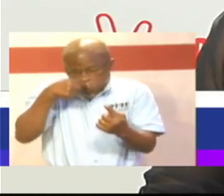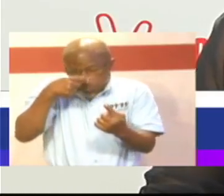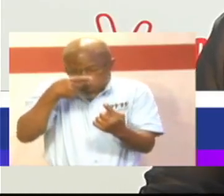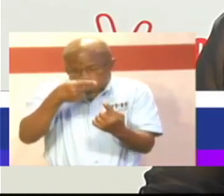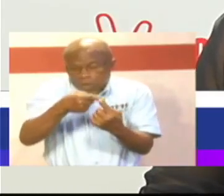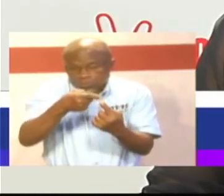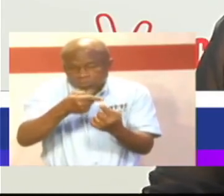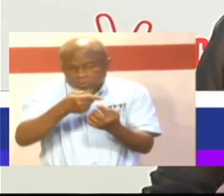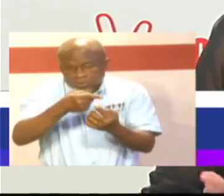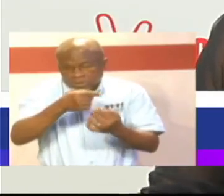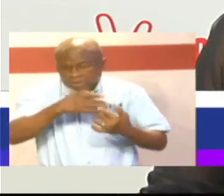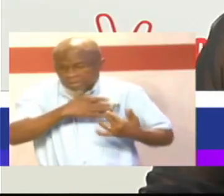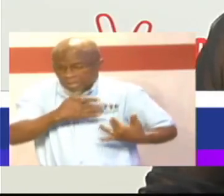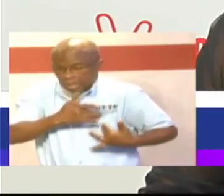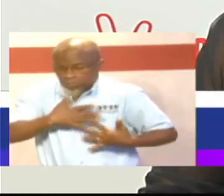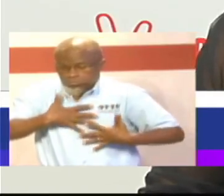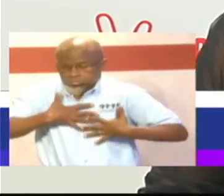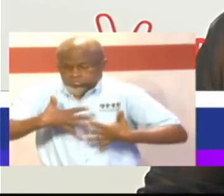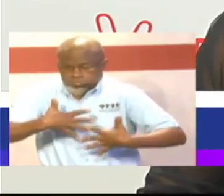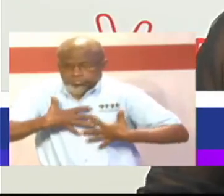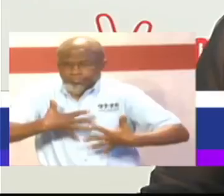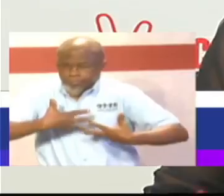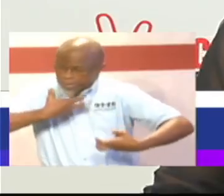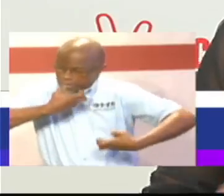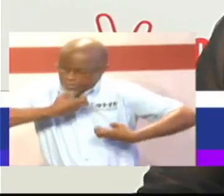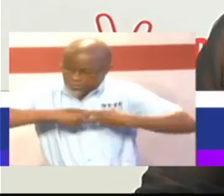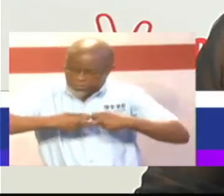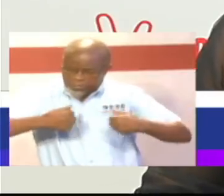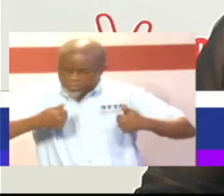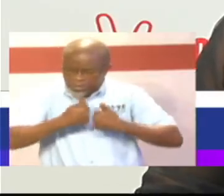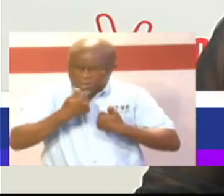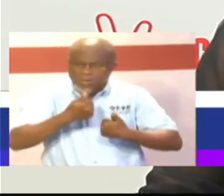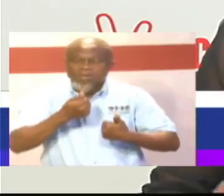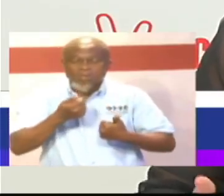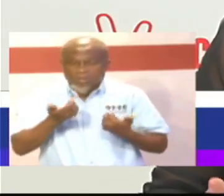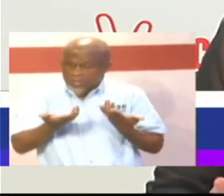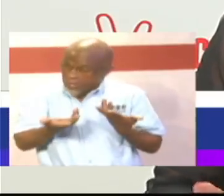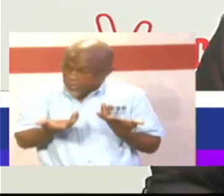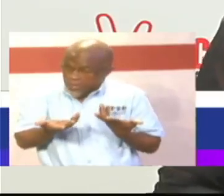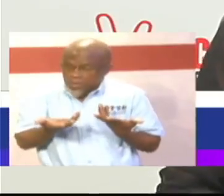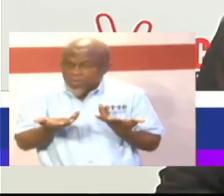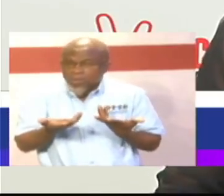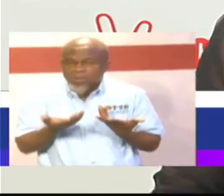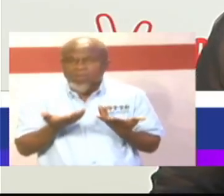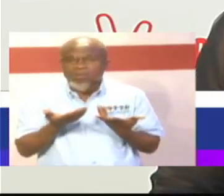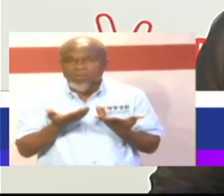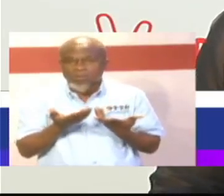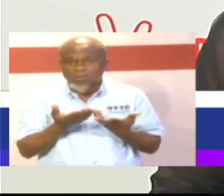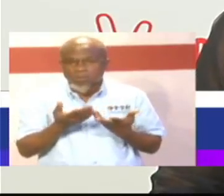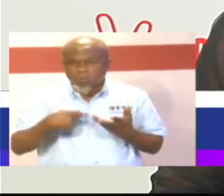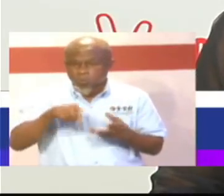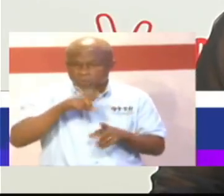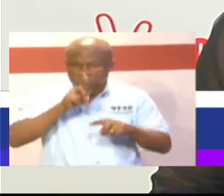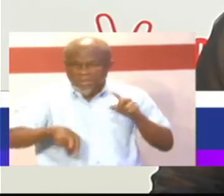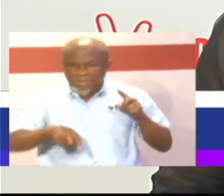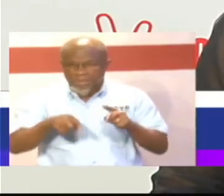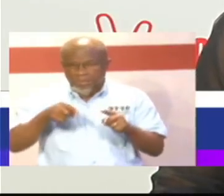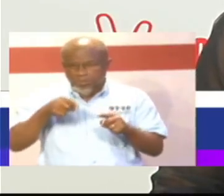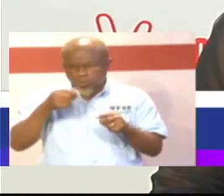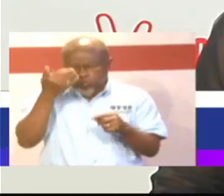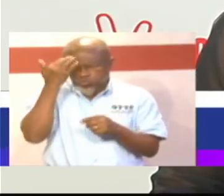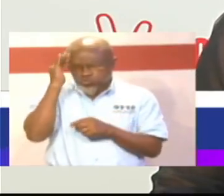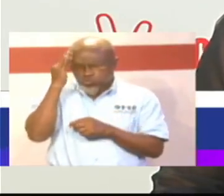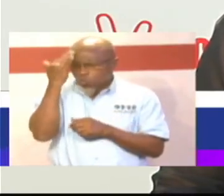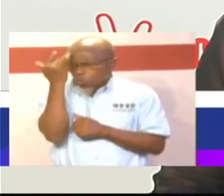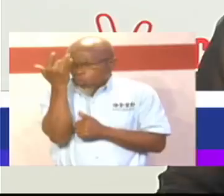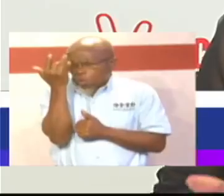or they may be having difficulty breathing, is multifaceted. And we can't make a determination at the Ministry